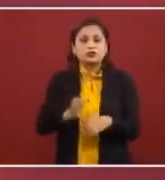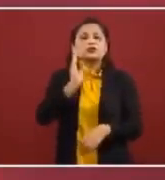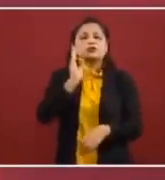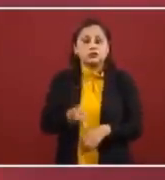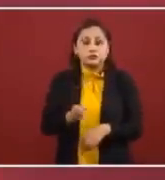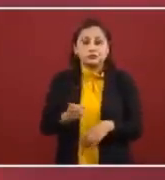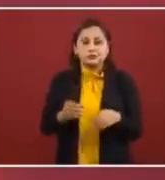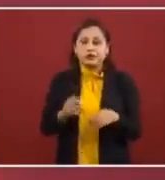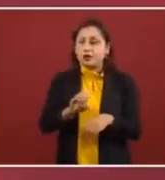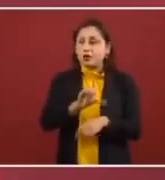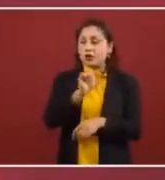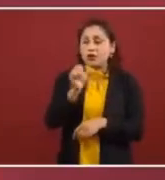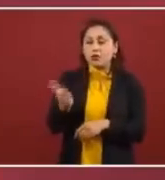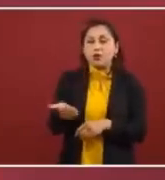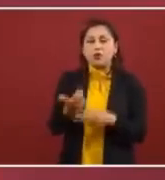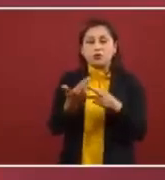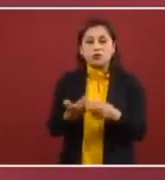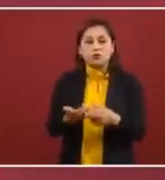accepted.